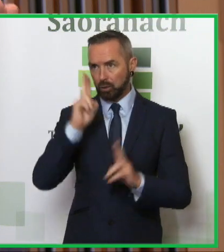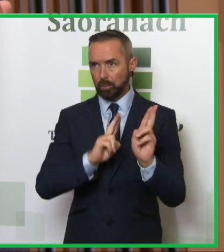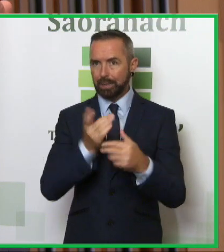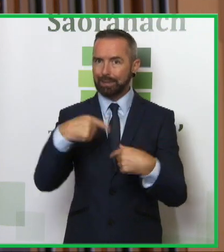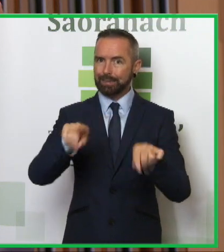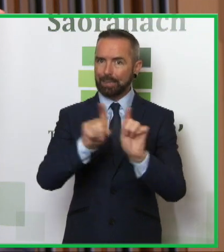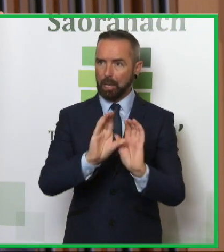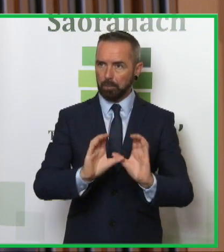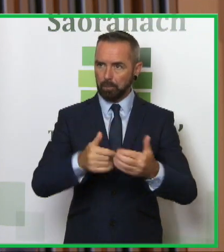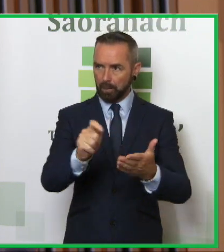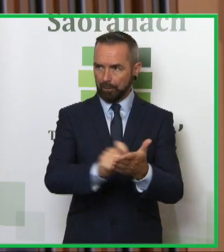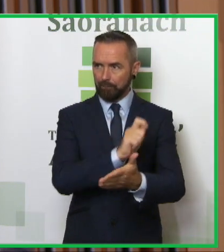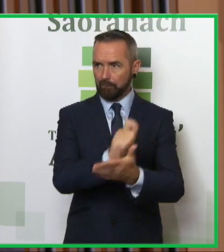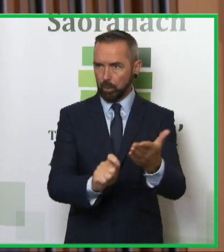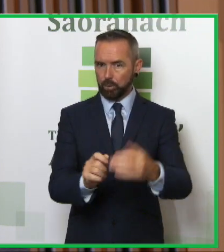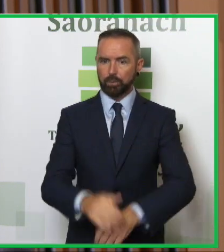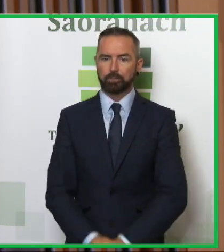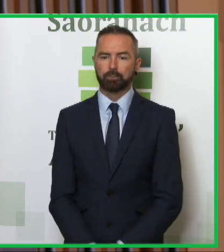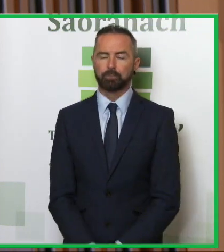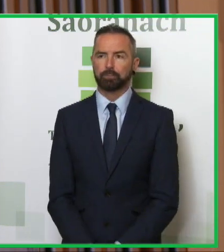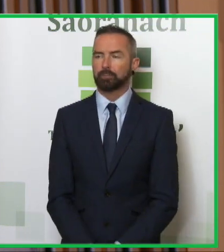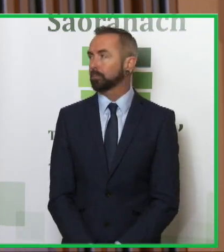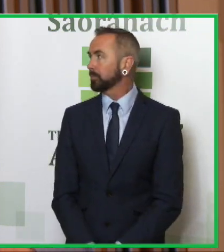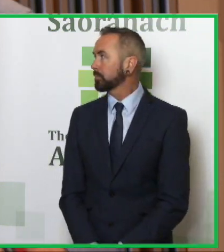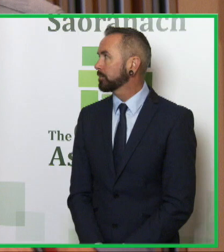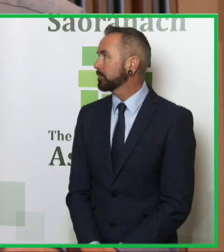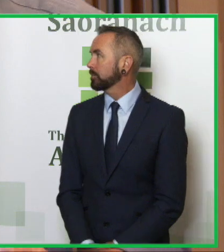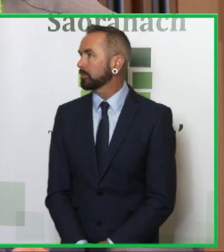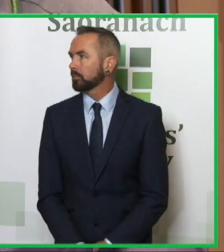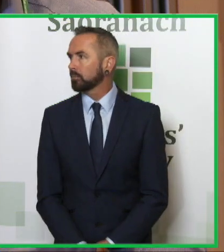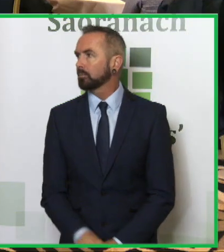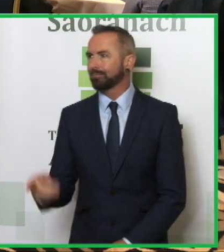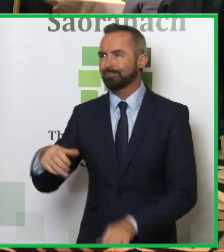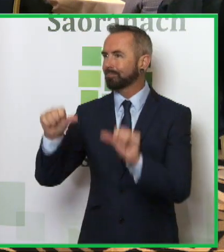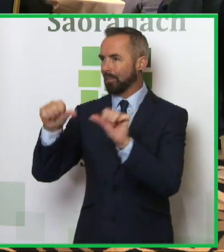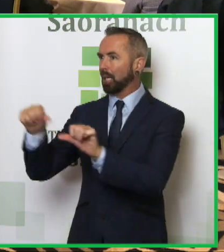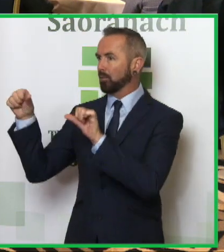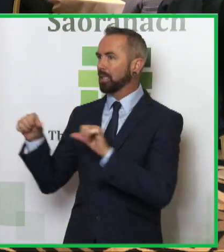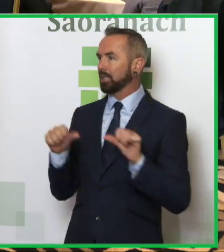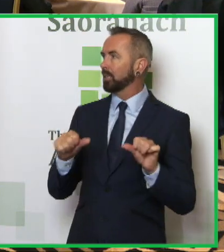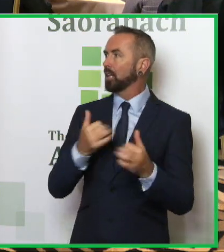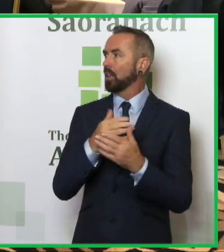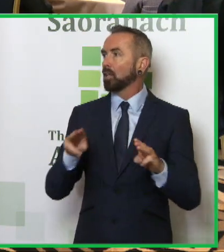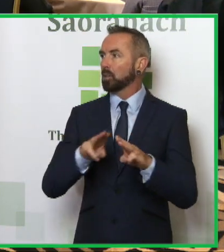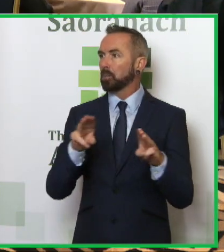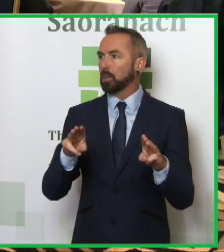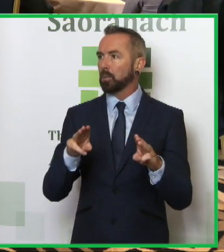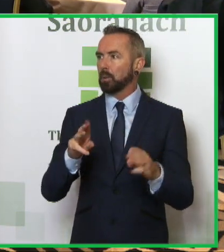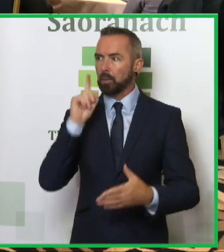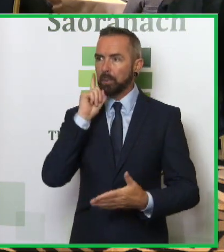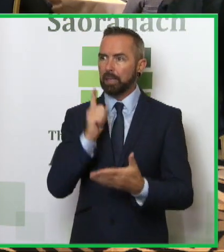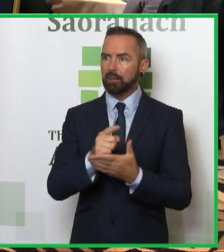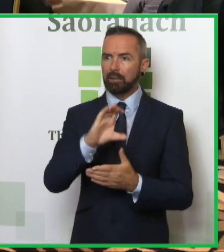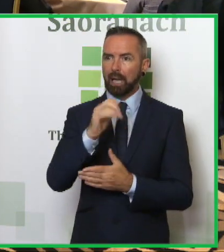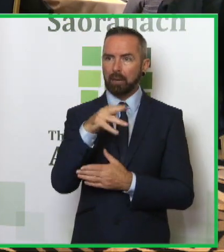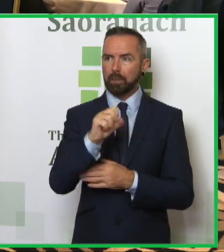one vote. Yeah, sorry, I'd agree with him. It seems like a lot of people are for cannabis and most